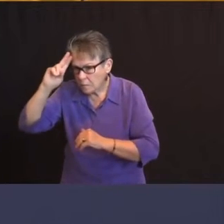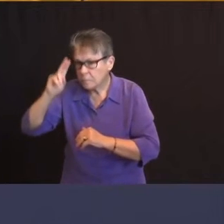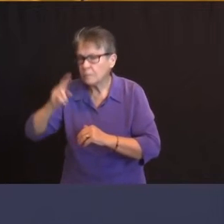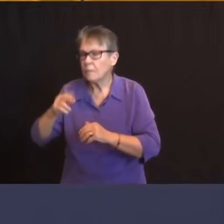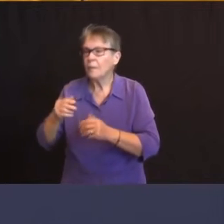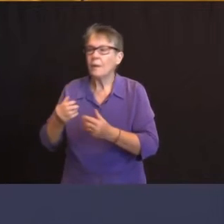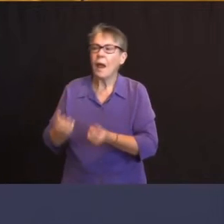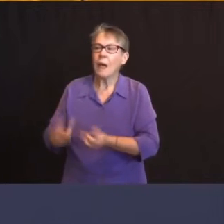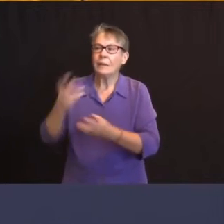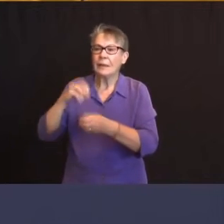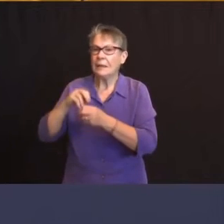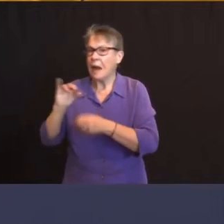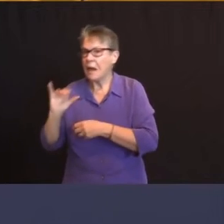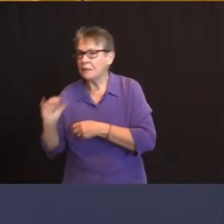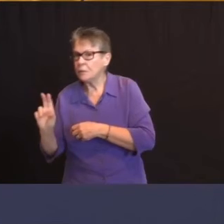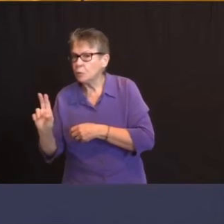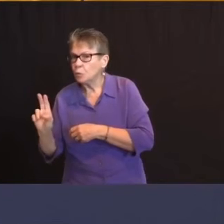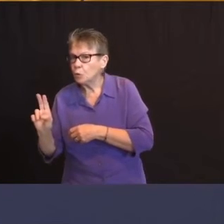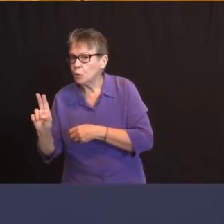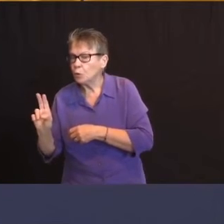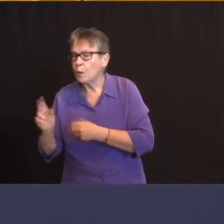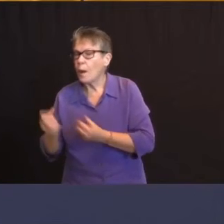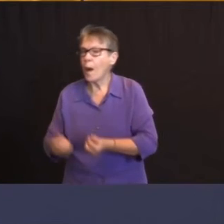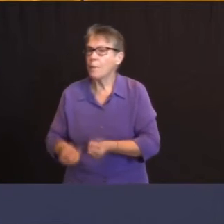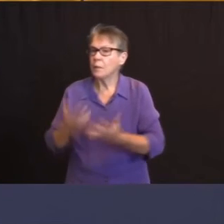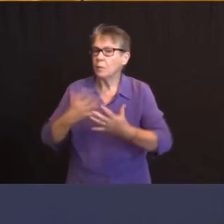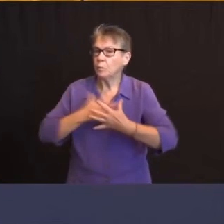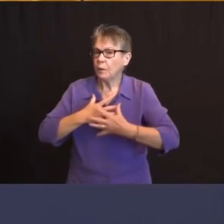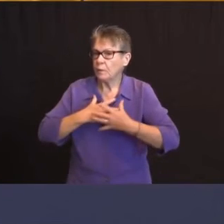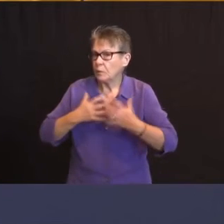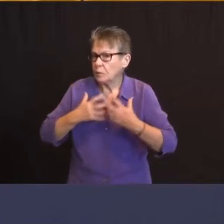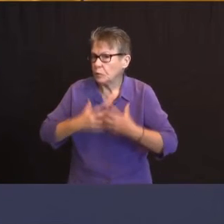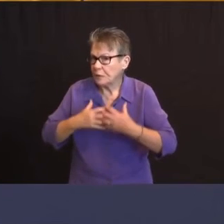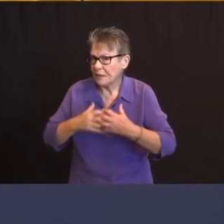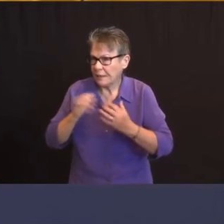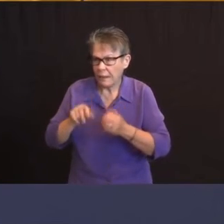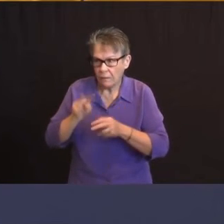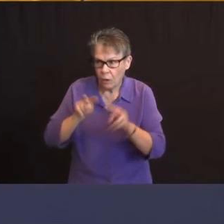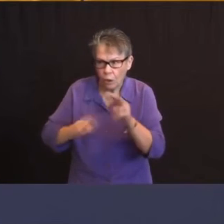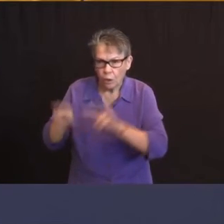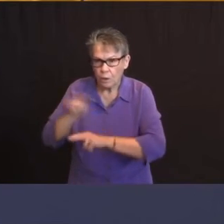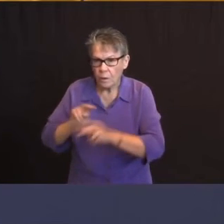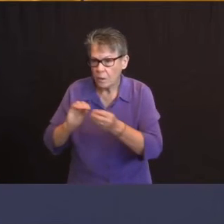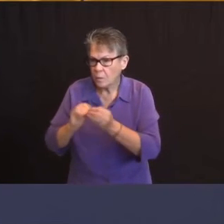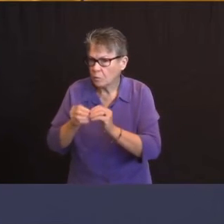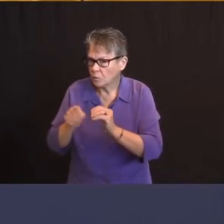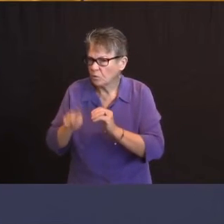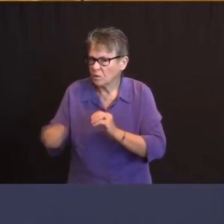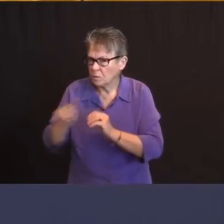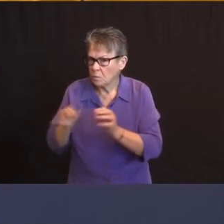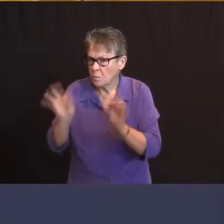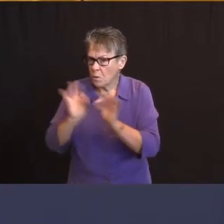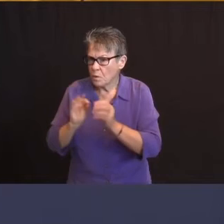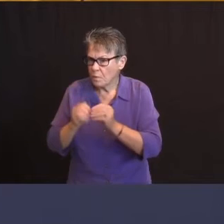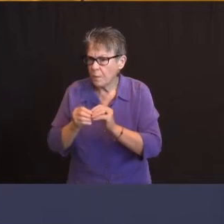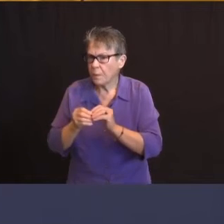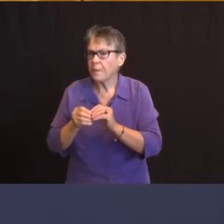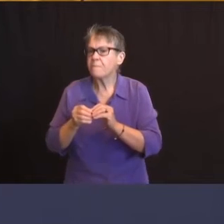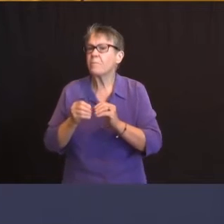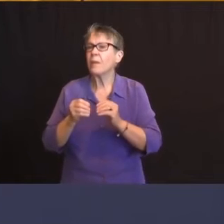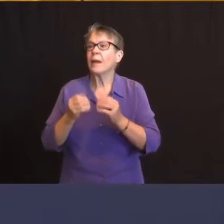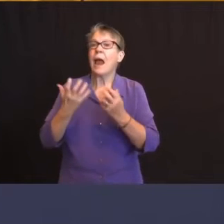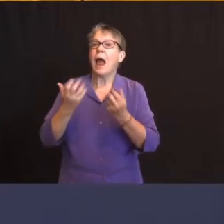you. Dave did not ask it, but it's one that I know there's a lot of debate around. Let's assume we get to the point sooner than later and we're including